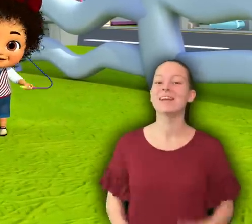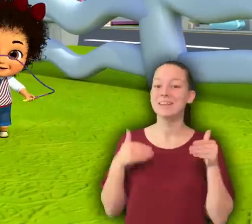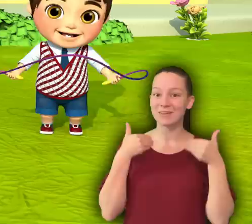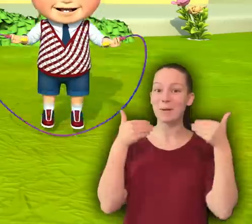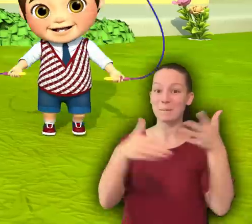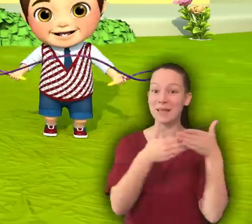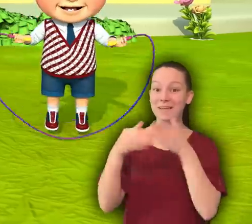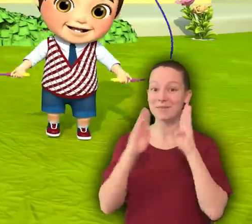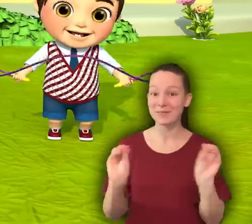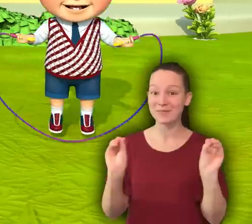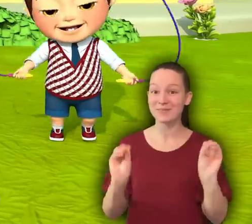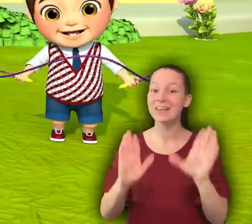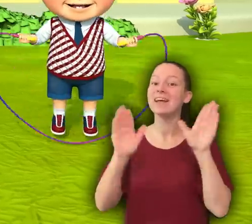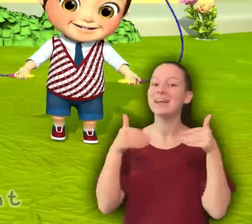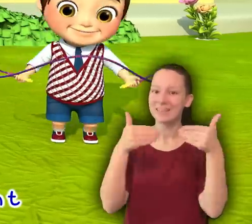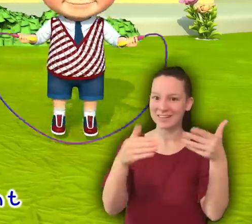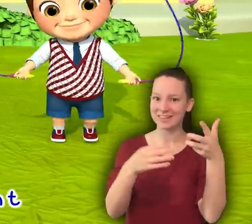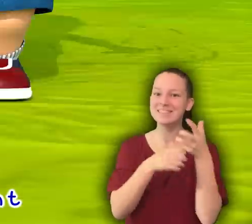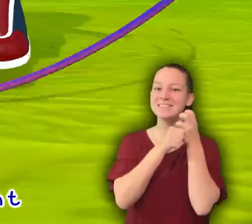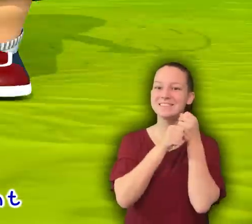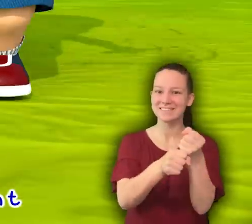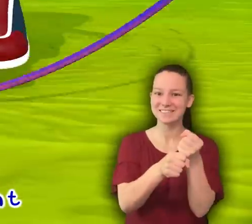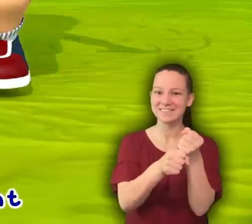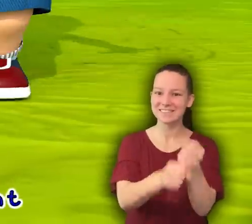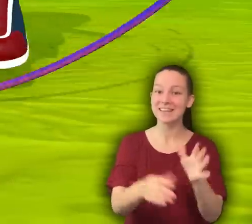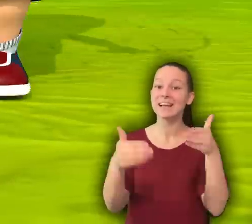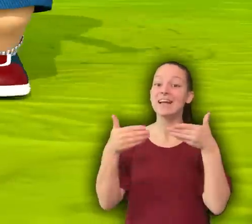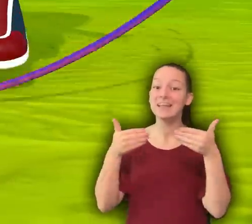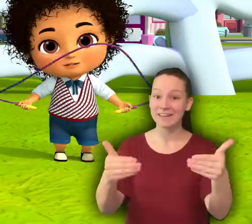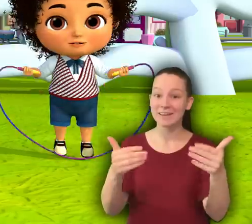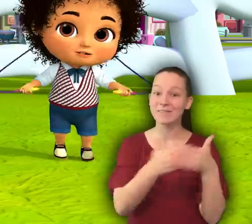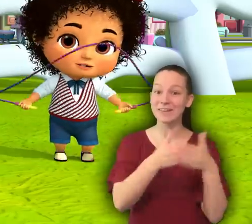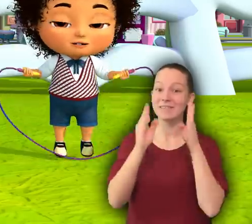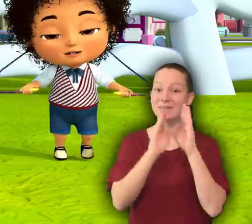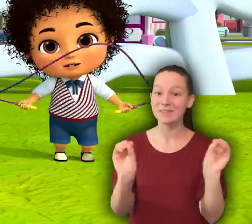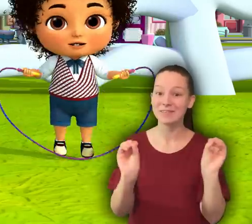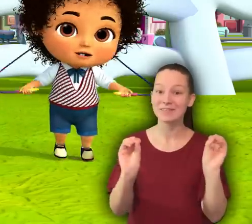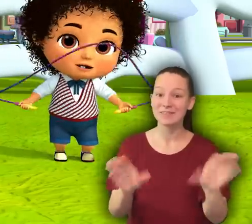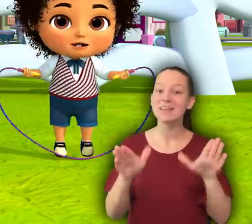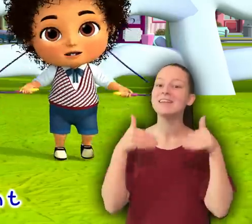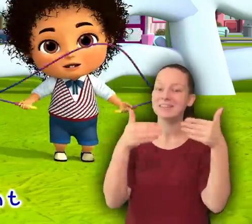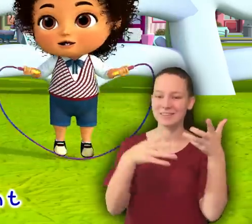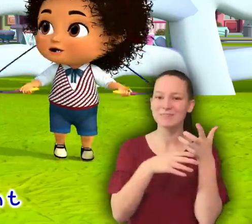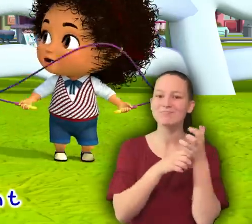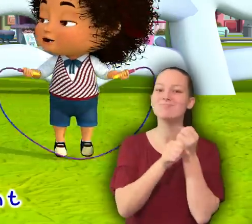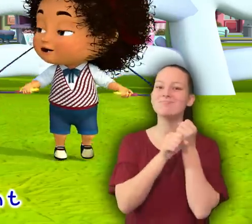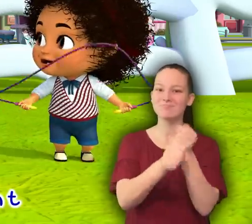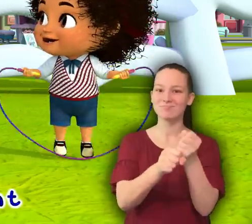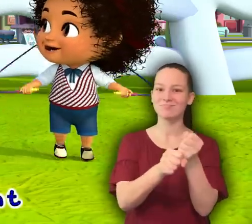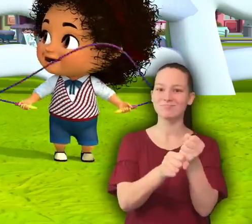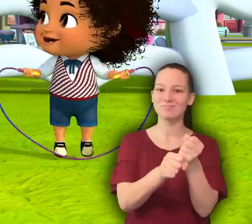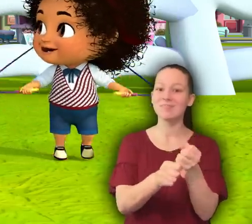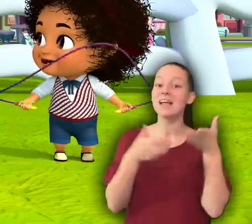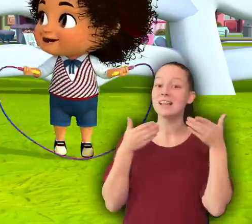tight here we go baby boo here we go hold on tight here we go baby boo here we